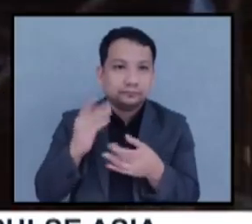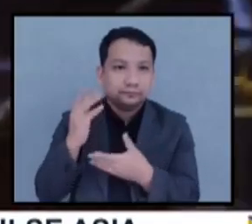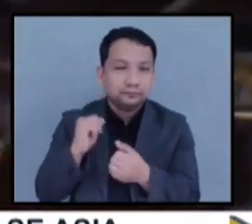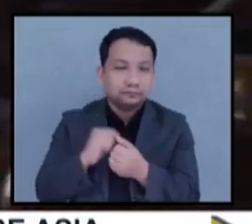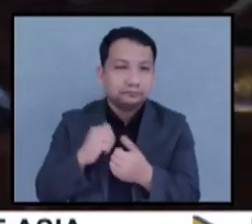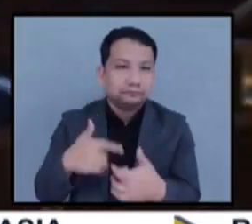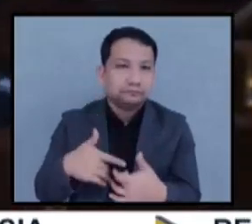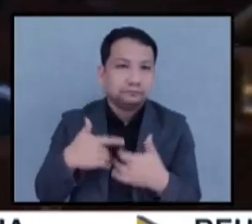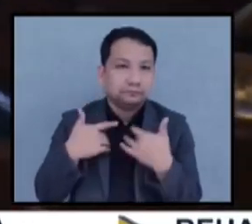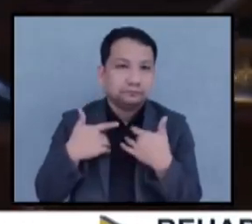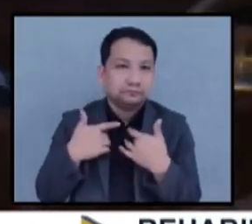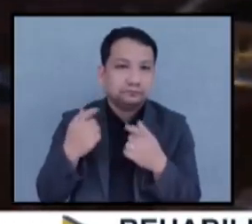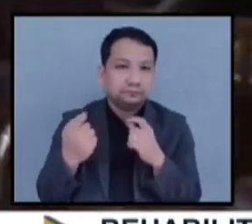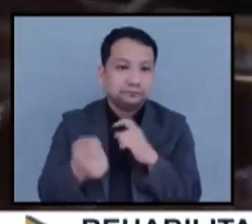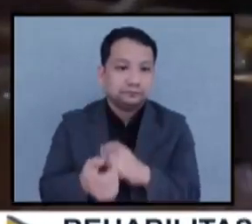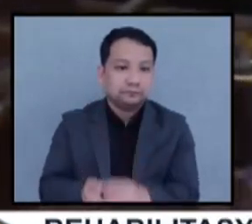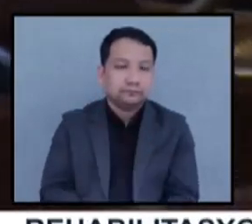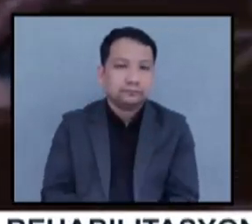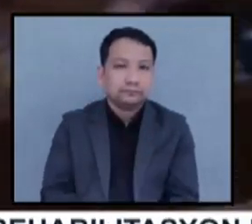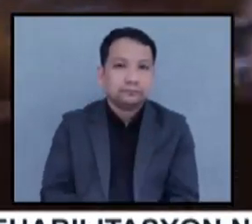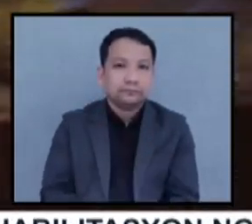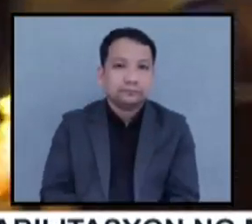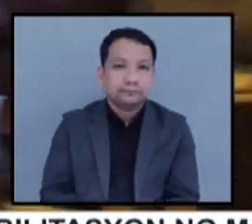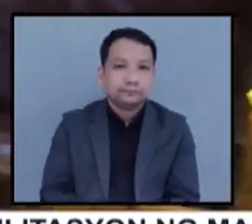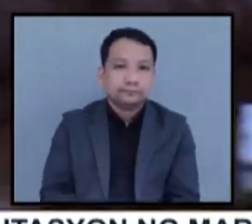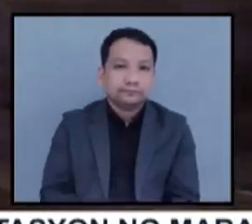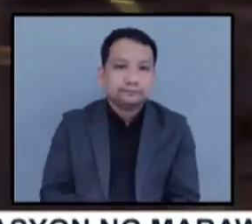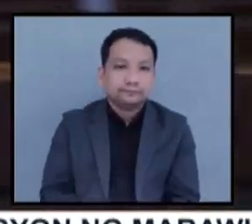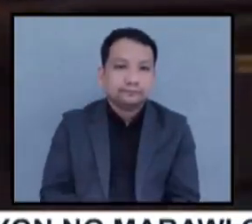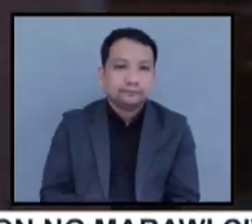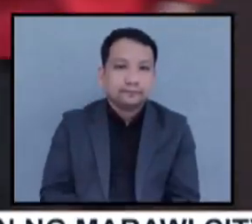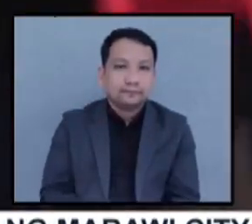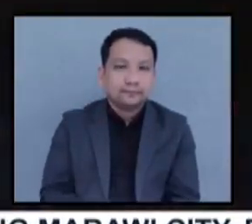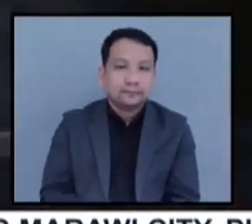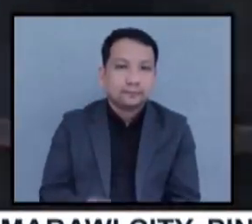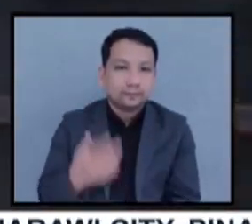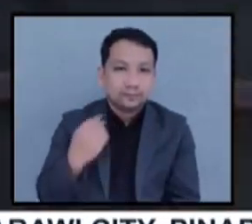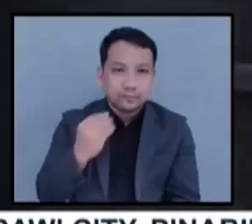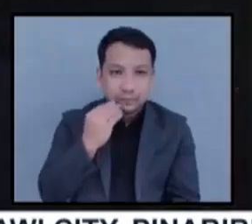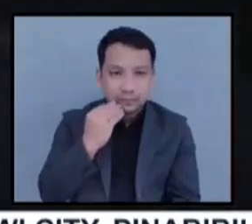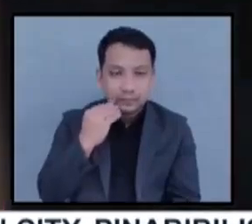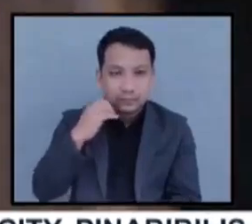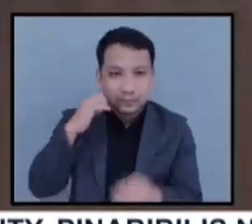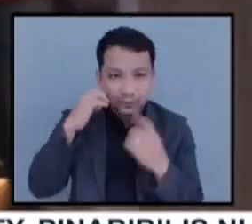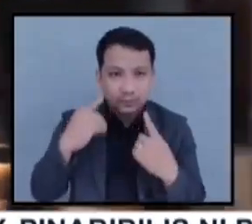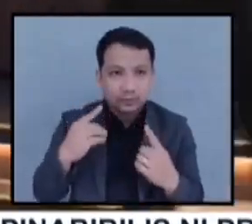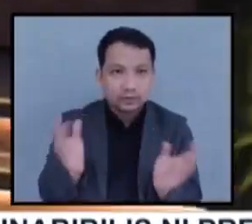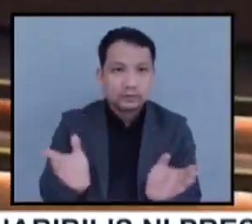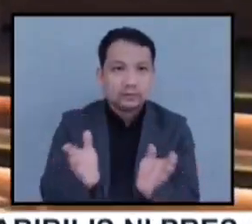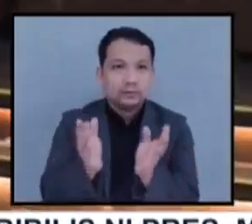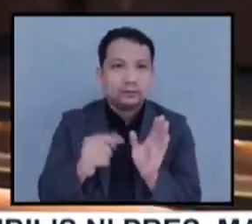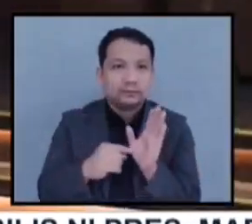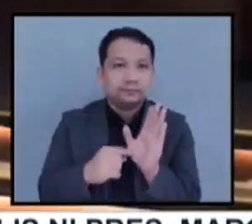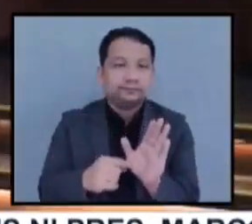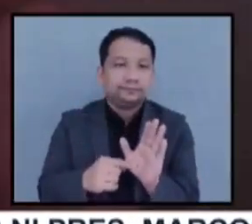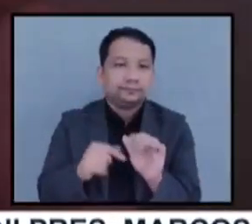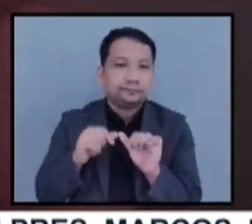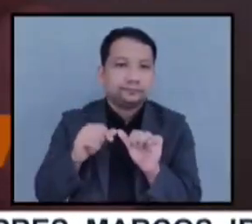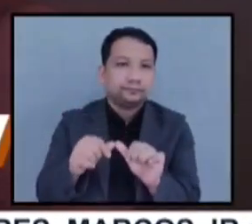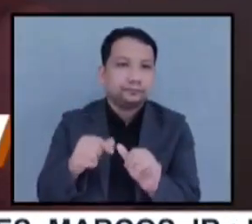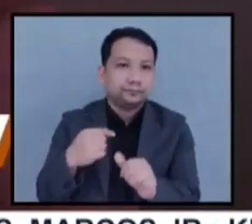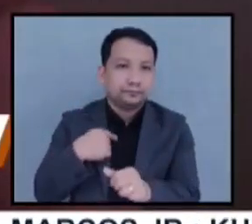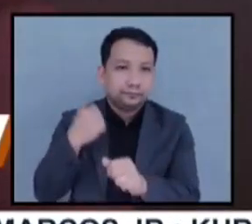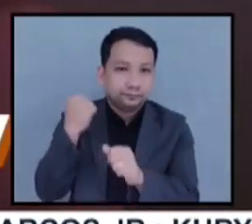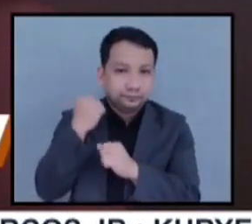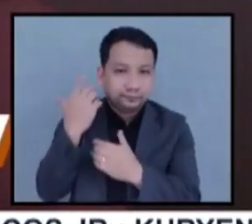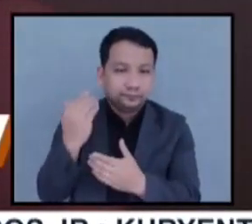kids. So nutritional health and nutritional education is something that I would push for. So I hope that through